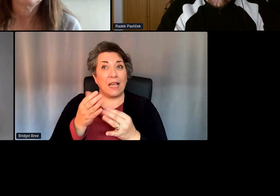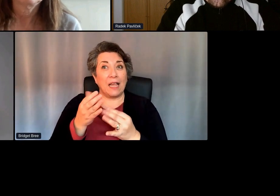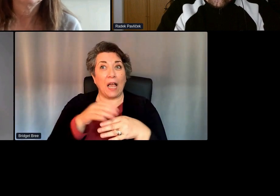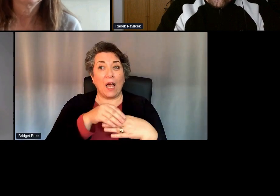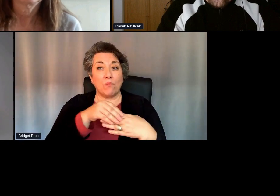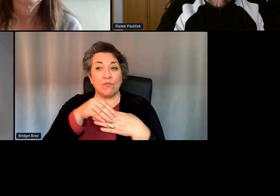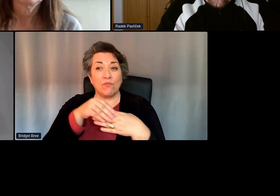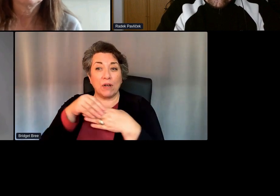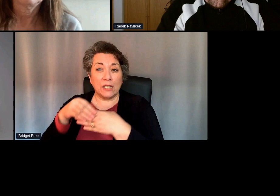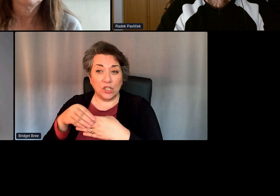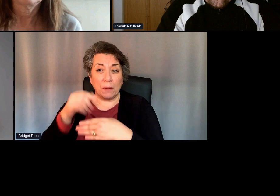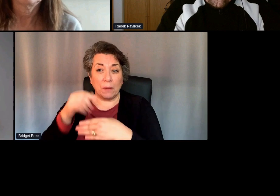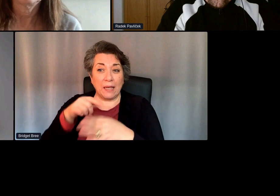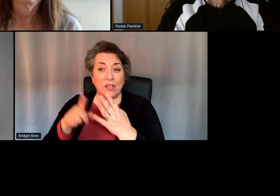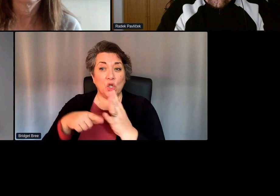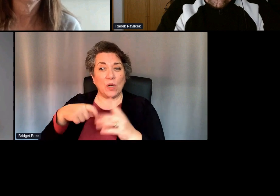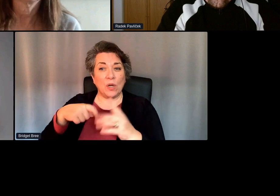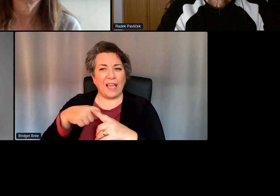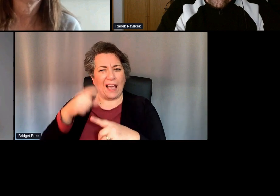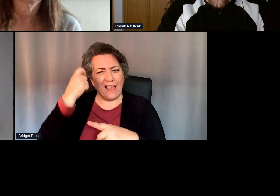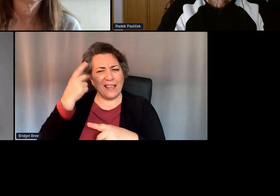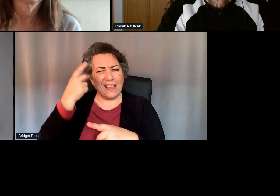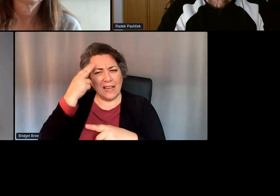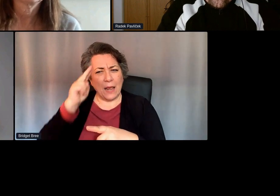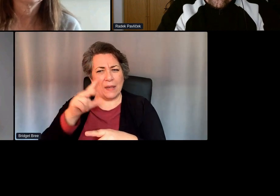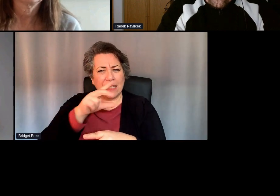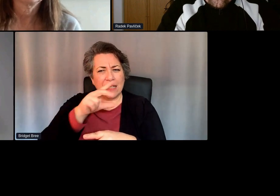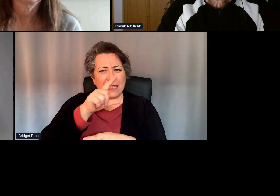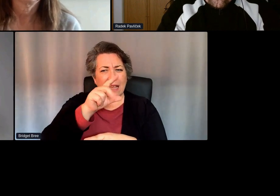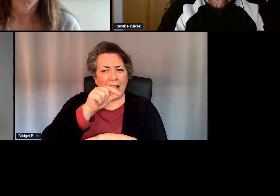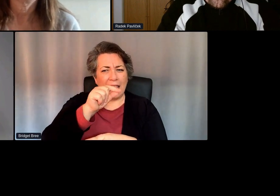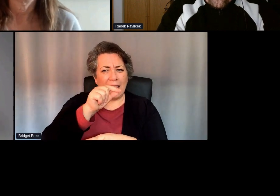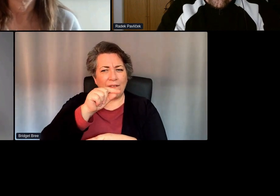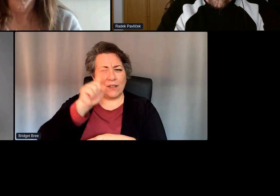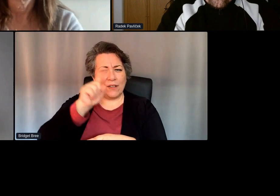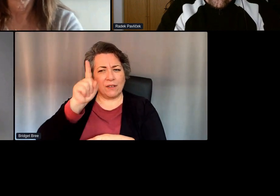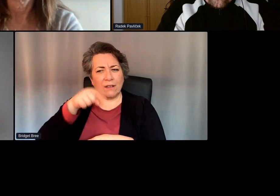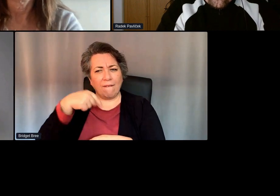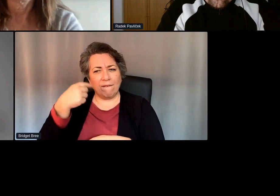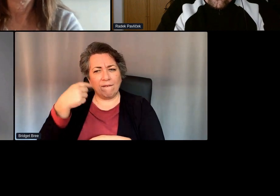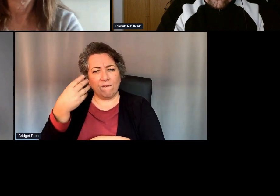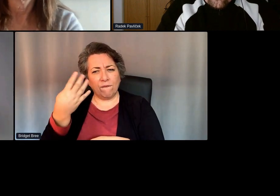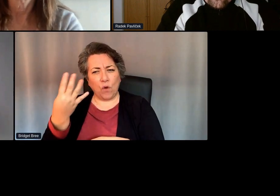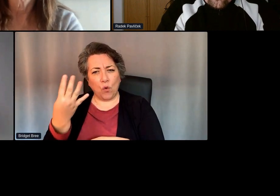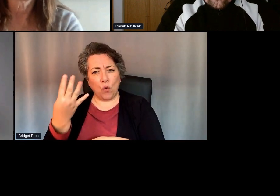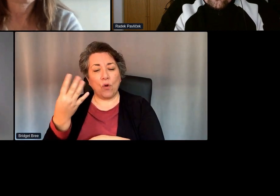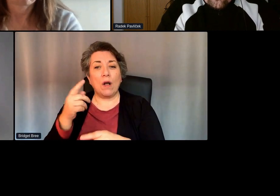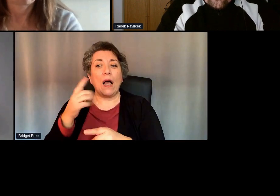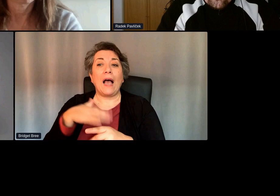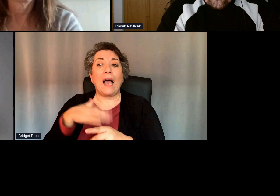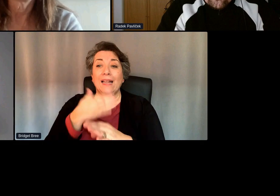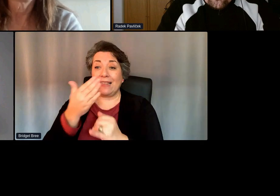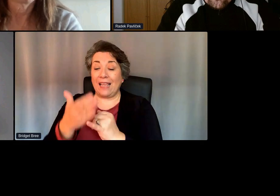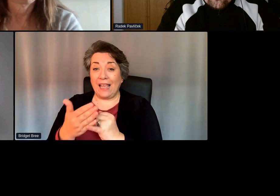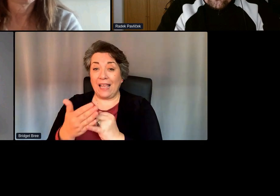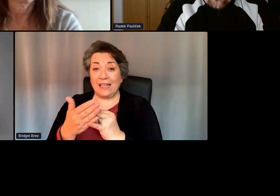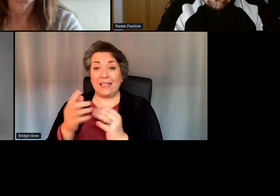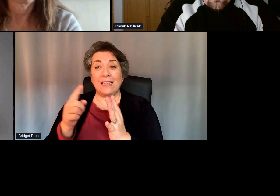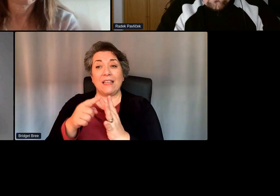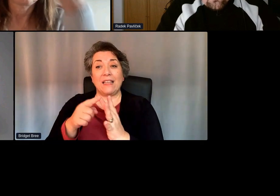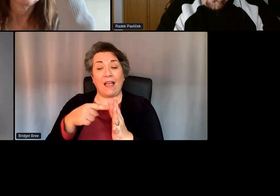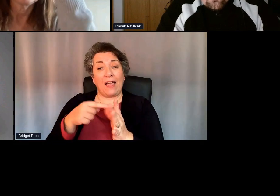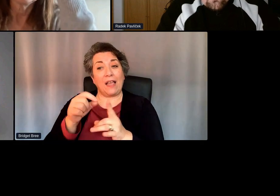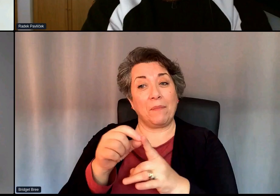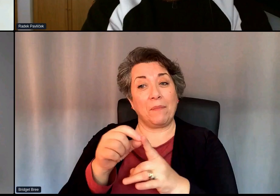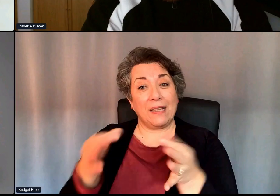if I'm not mistaken. And at the end, it finishes with the IAAP certification. That's some of my Atos colleagues